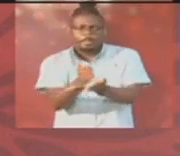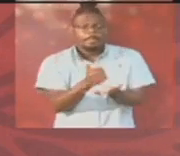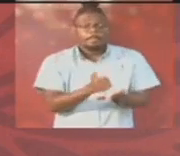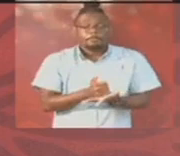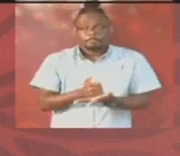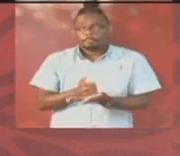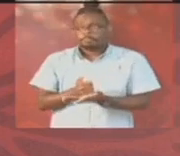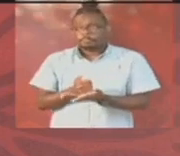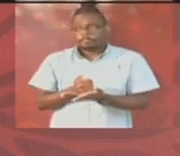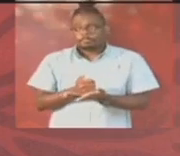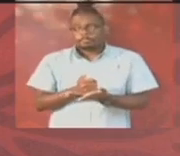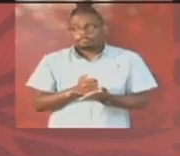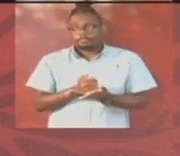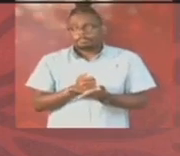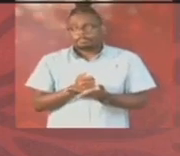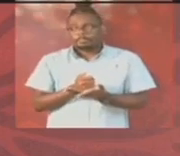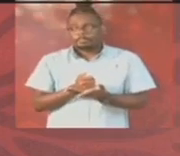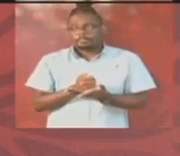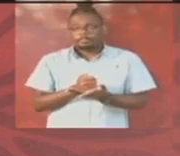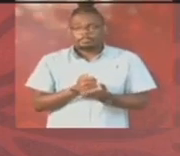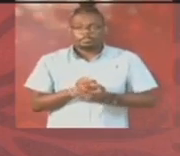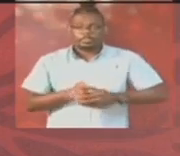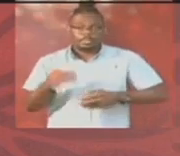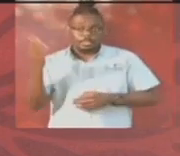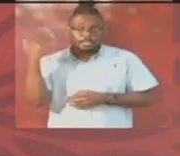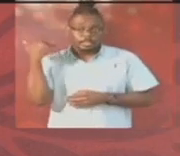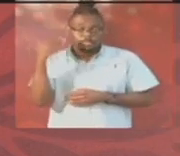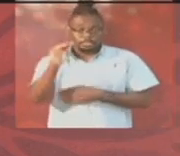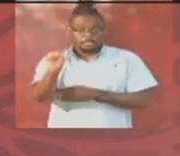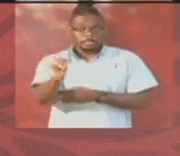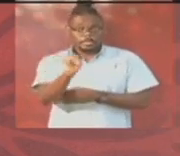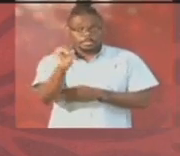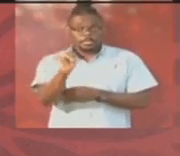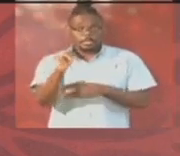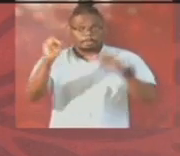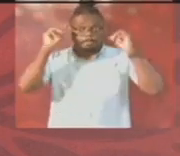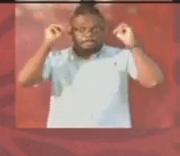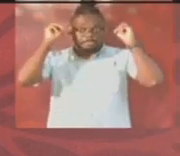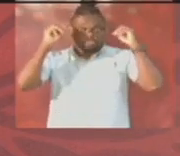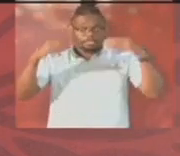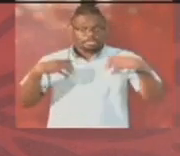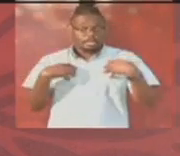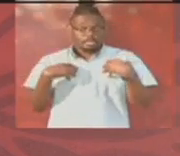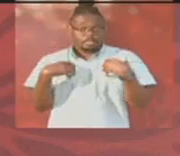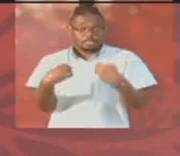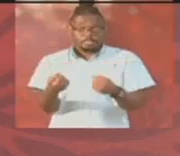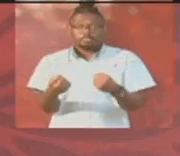Just as a background, last Monday, the Ministry of Health would have reached out to NWRHA,